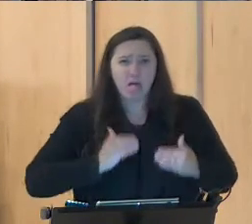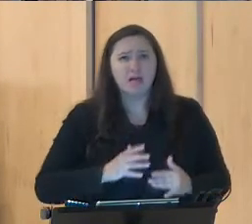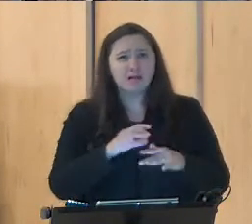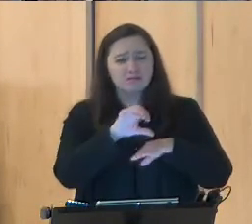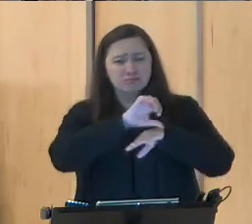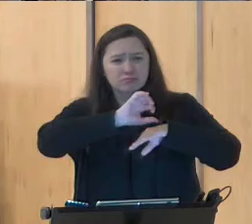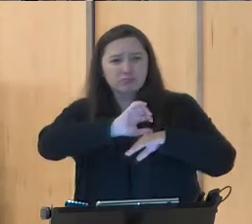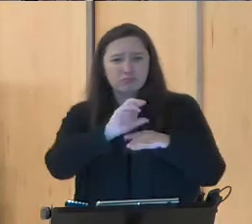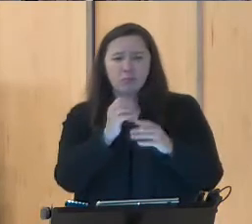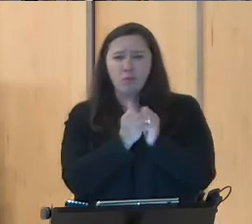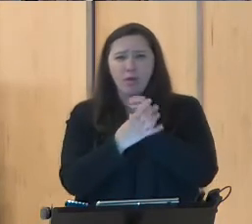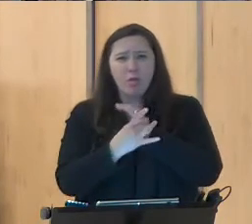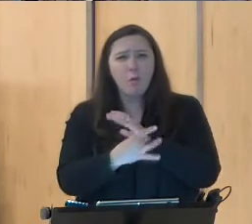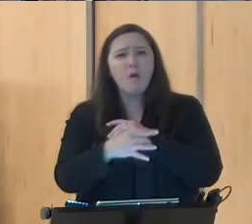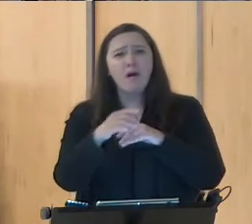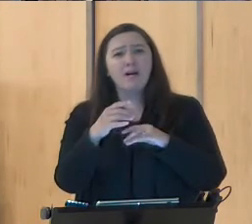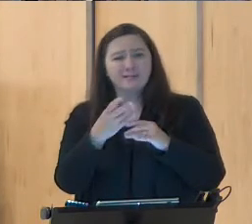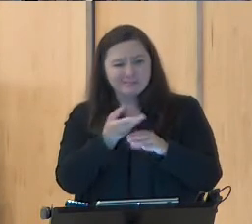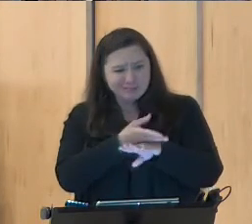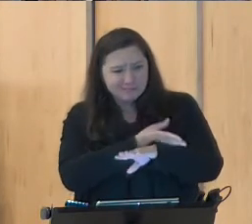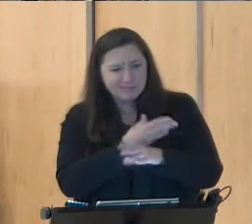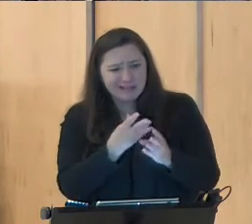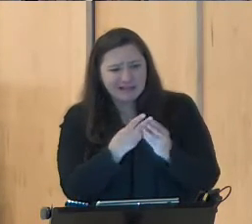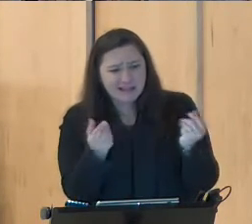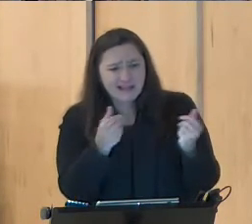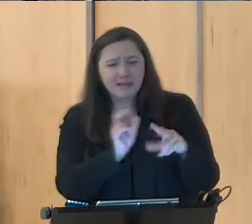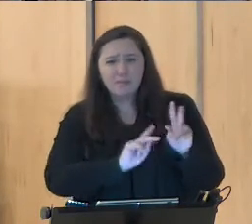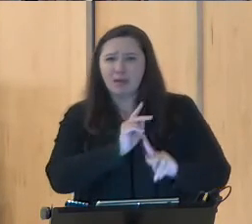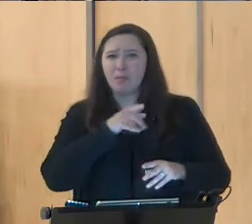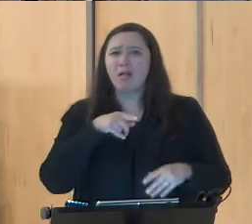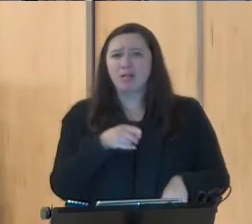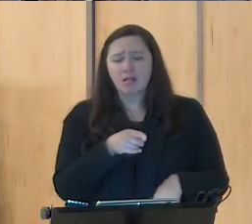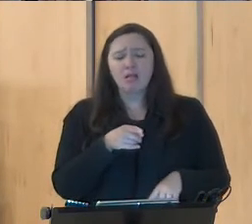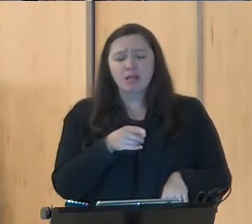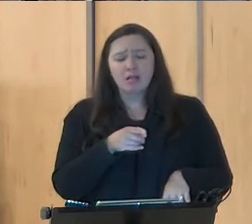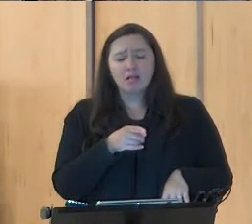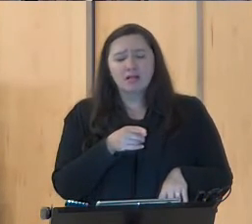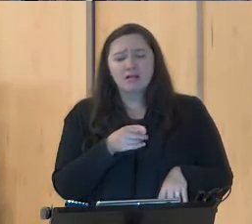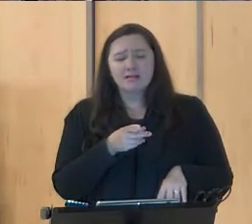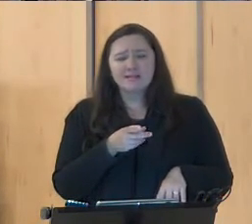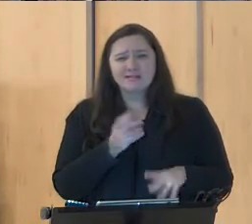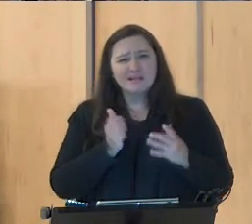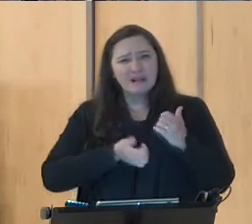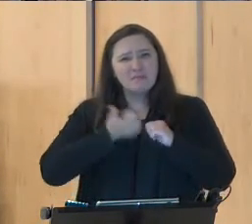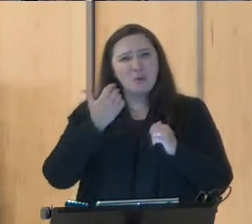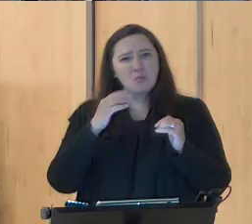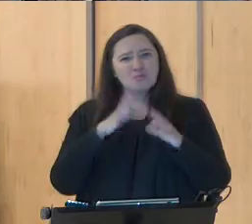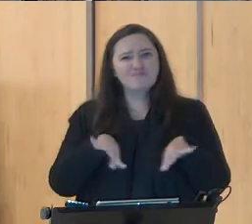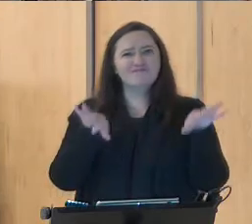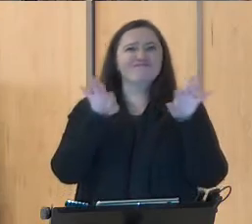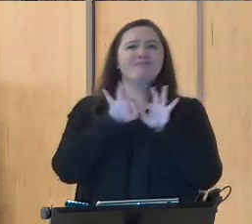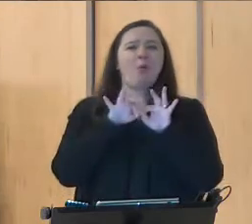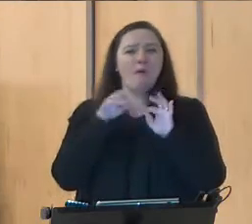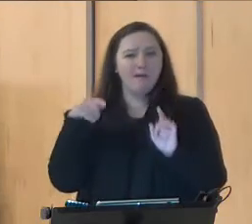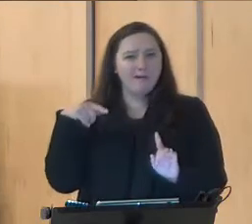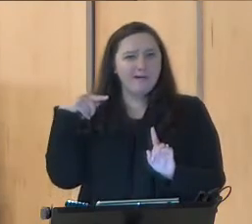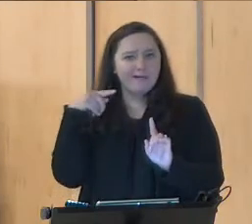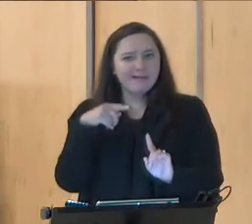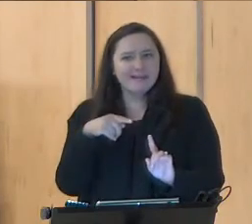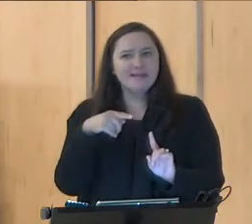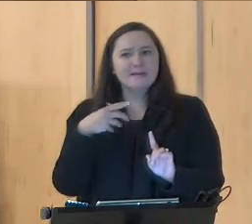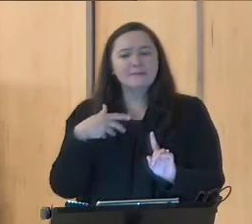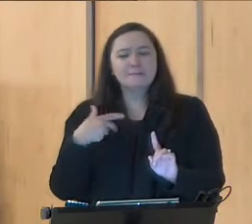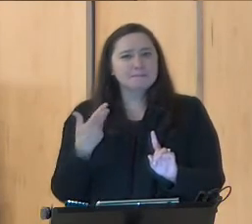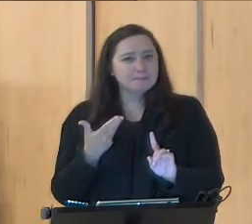and healed them. The most important thing that Jesus expects from the messengers of the gospel is